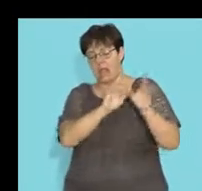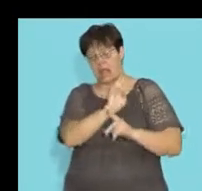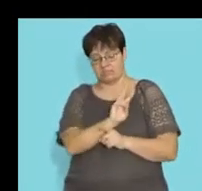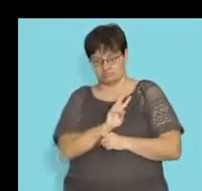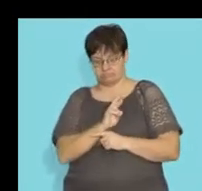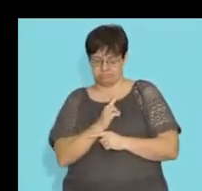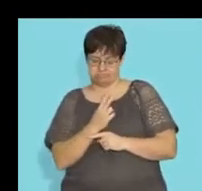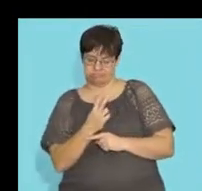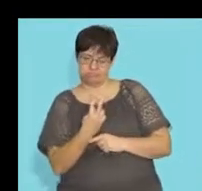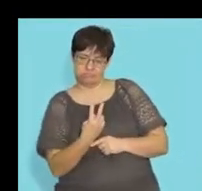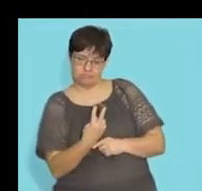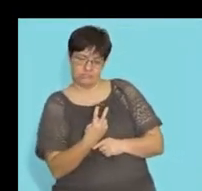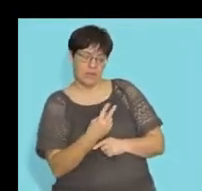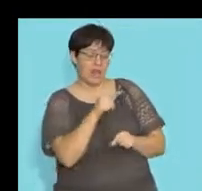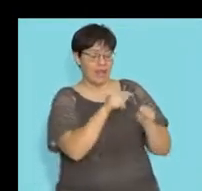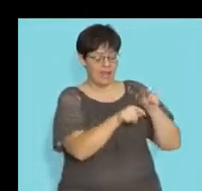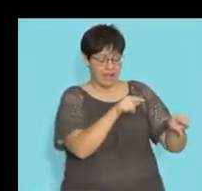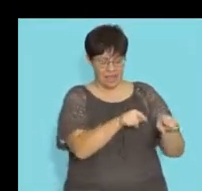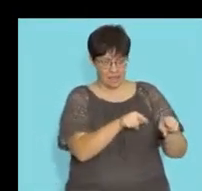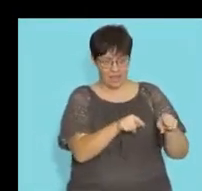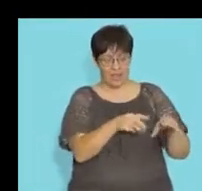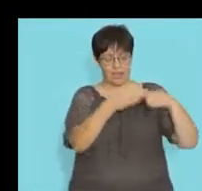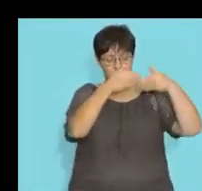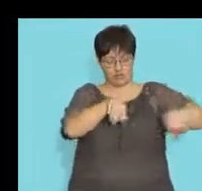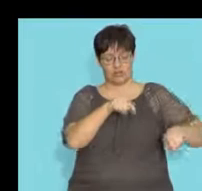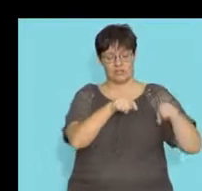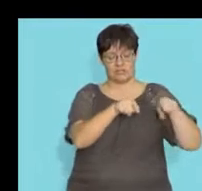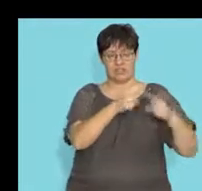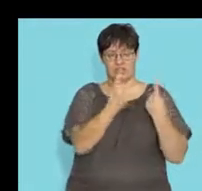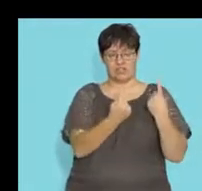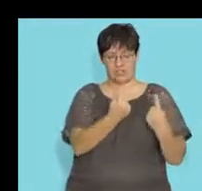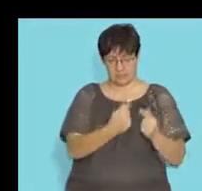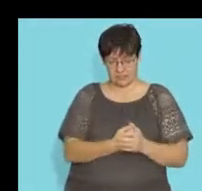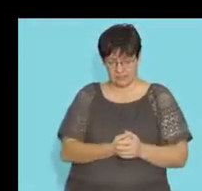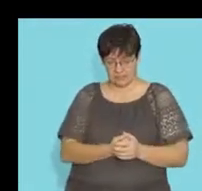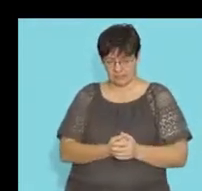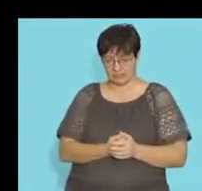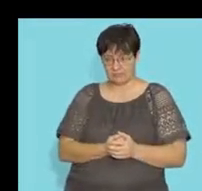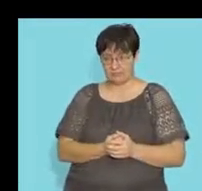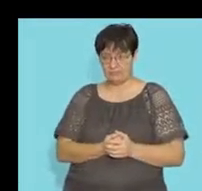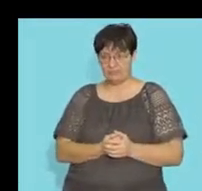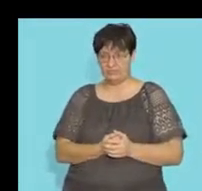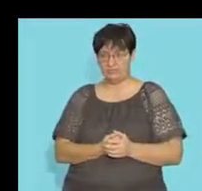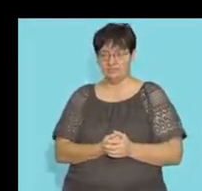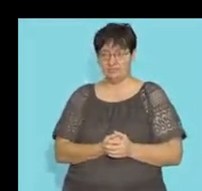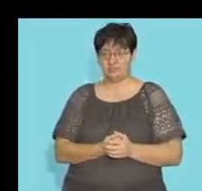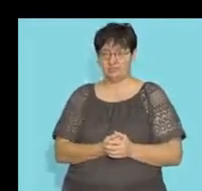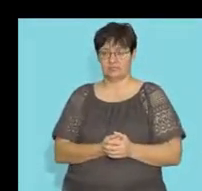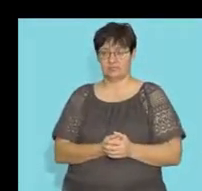color change when that acid and that base neutralize each other.